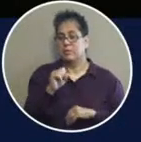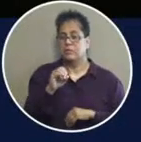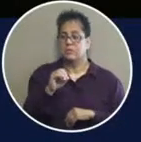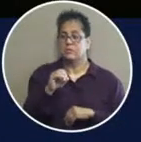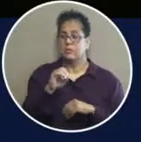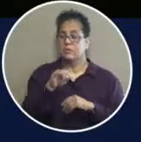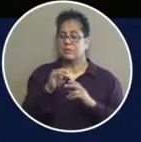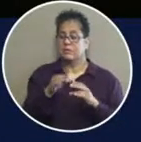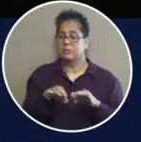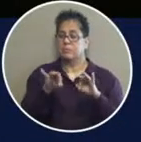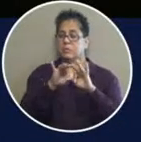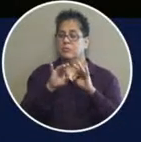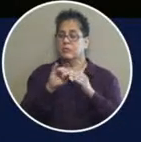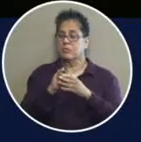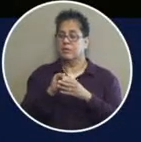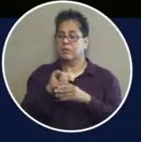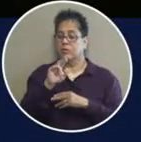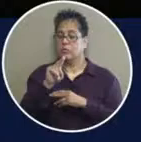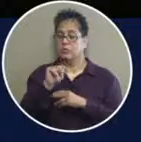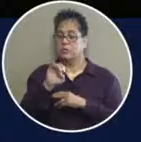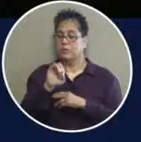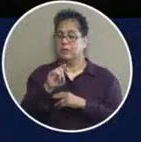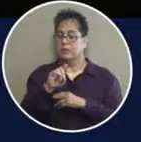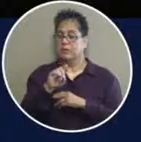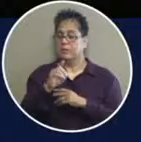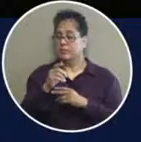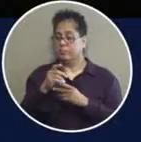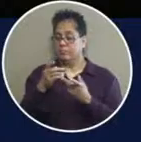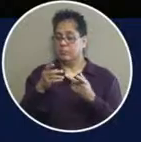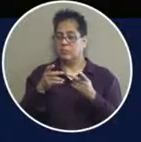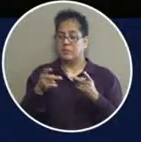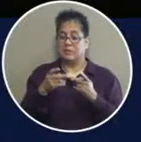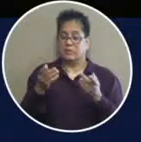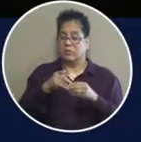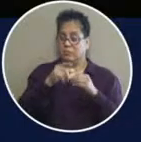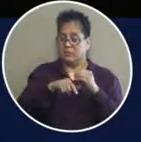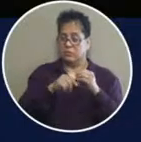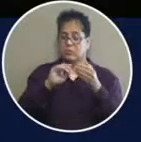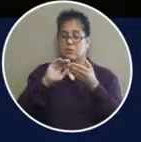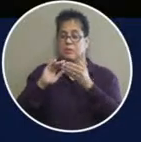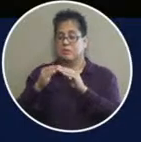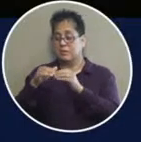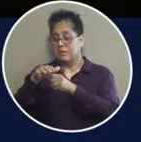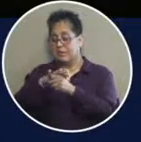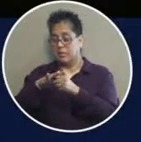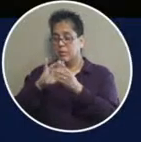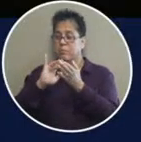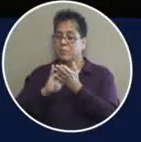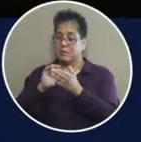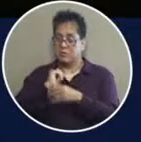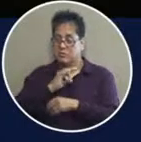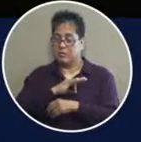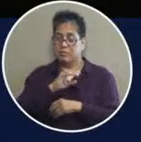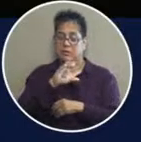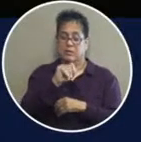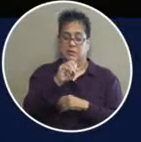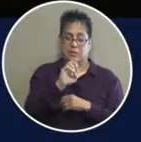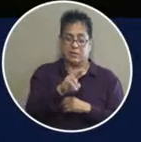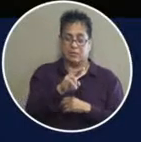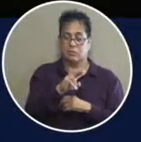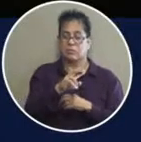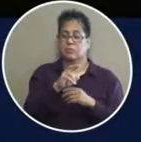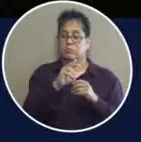It is imperative that you, as a united governing body in El Paso, along with the city, county medical staff, counter effectively